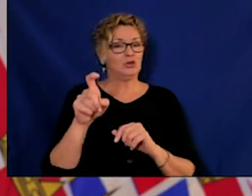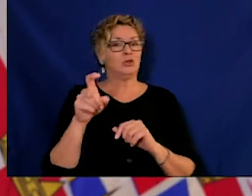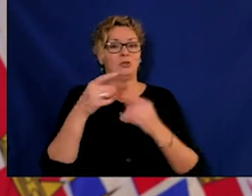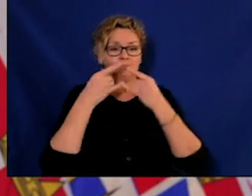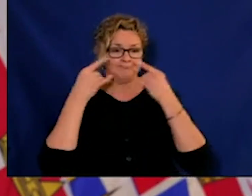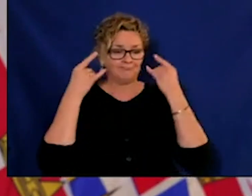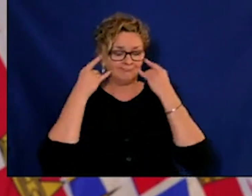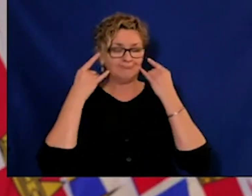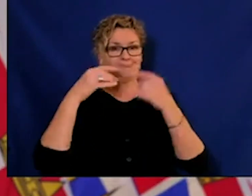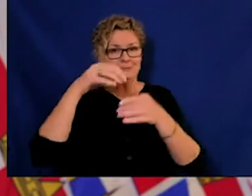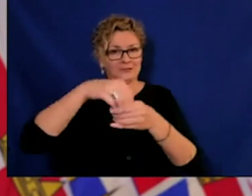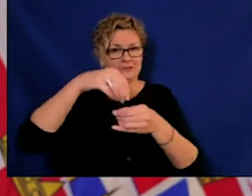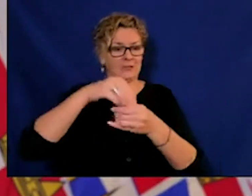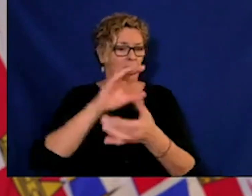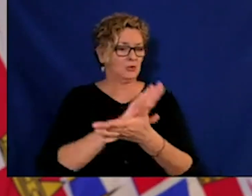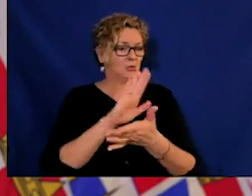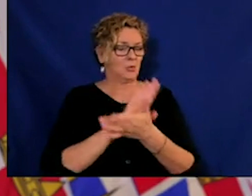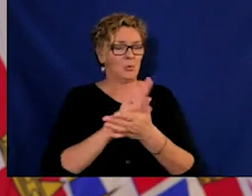the